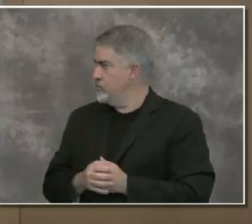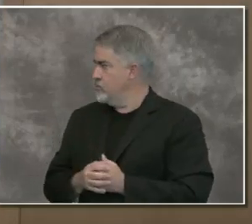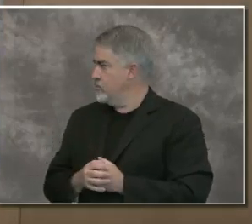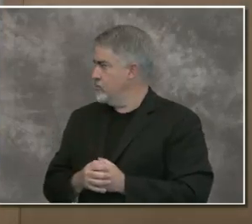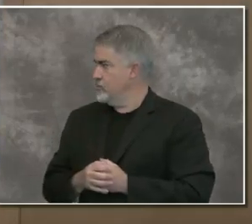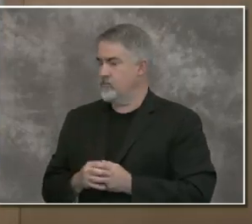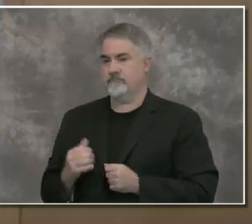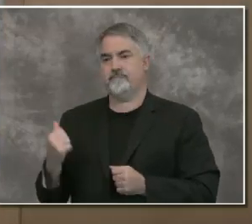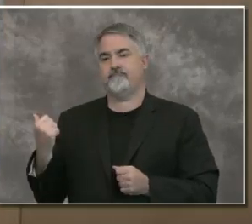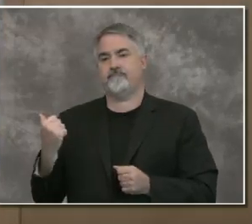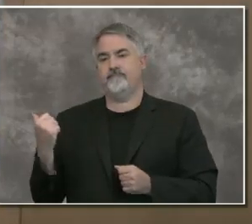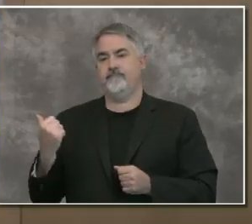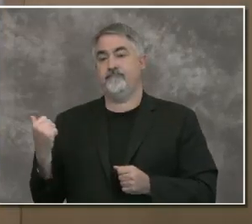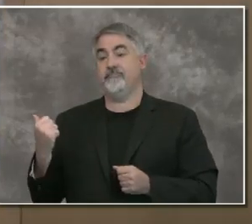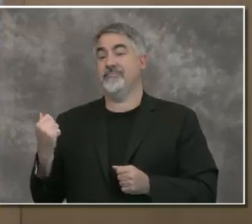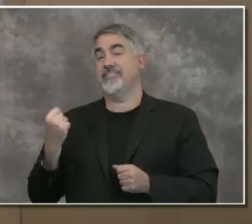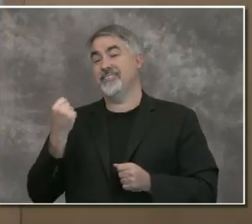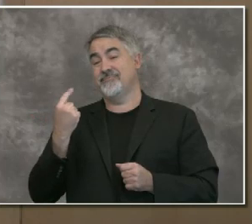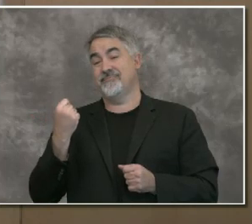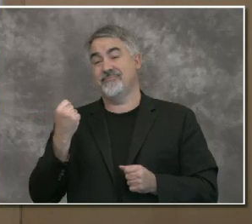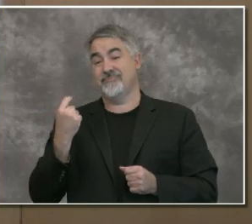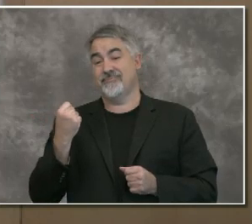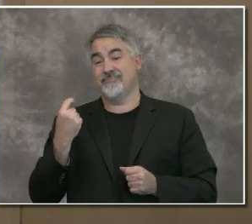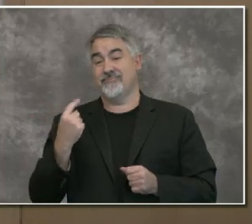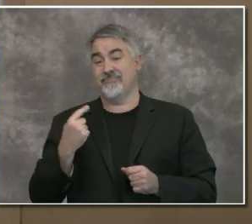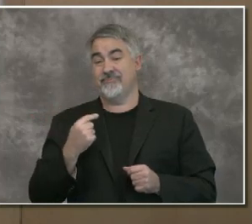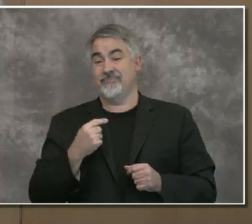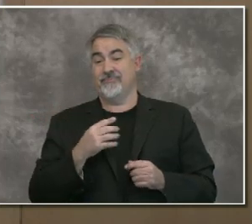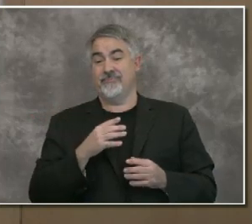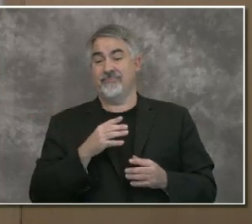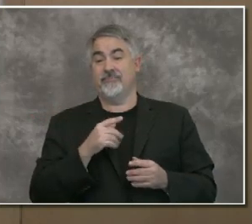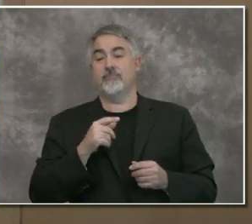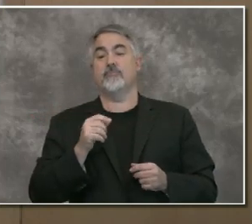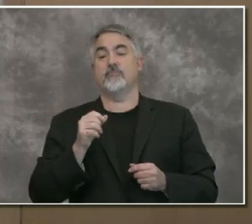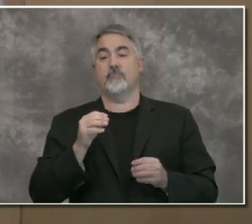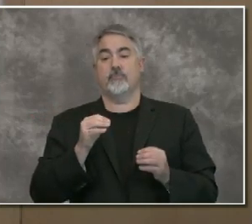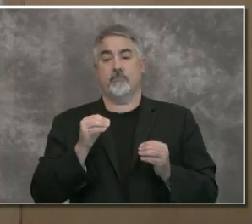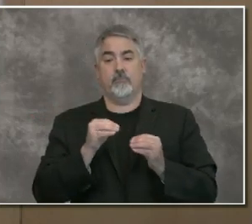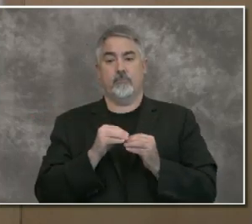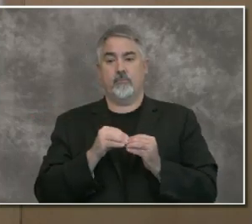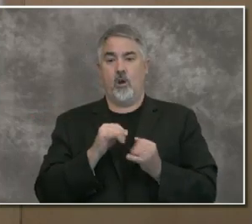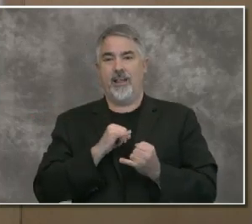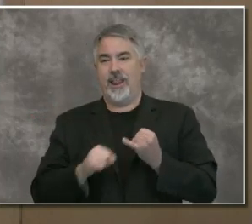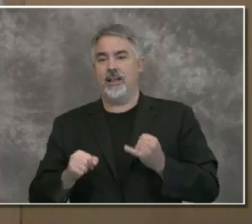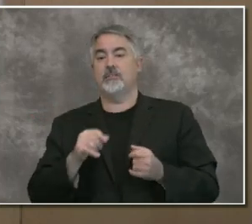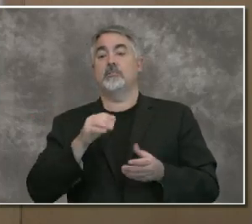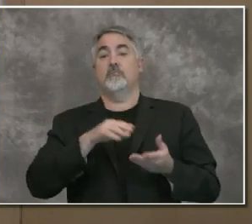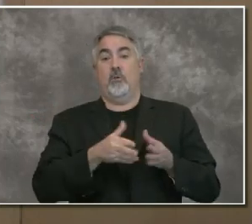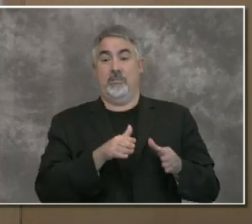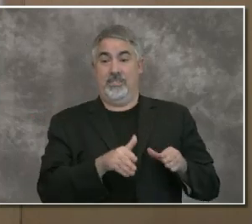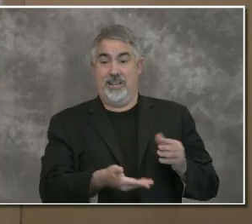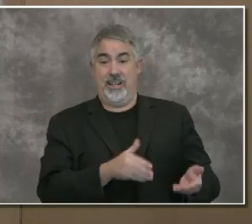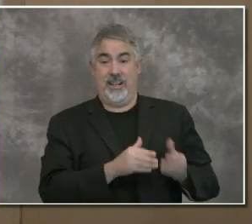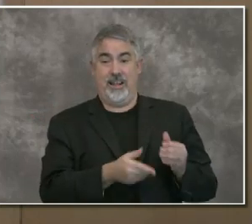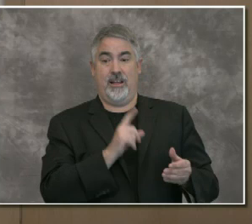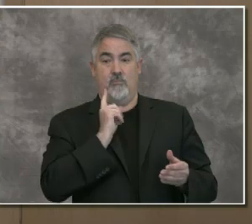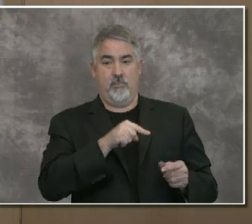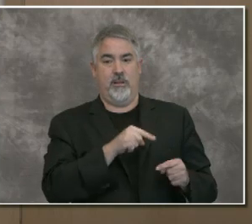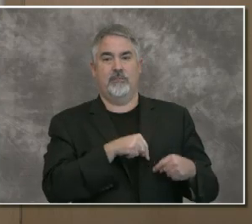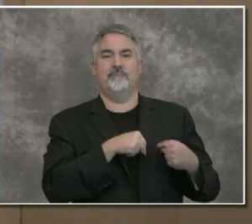Your latter comment is more accurate. Most of these deaths have been reported since